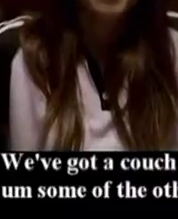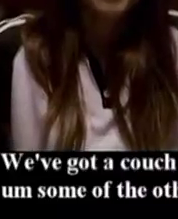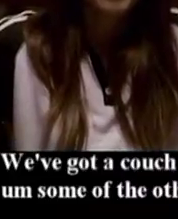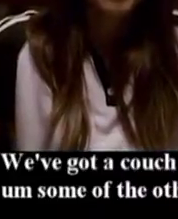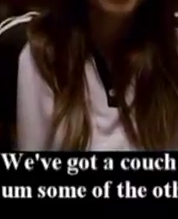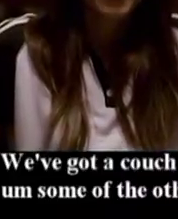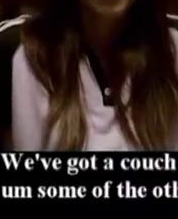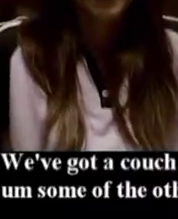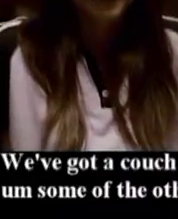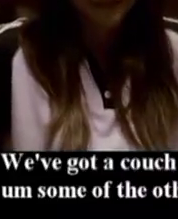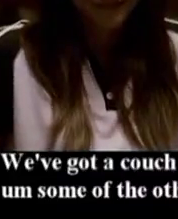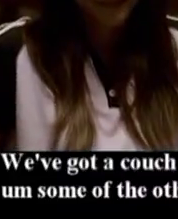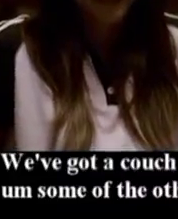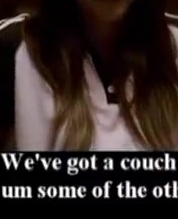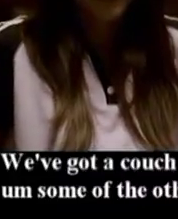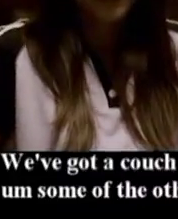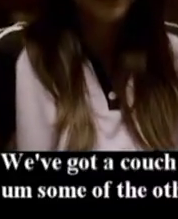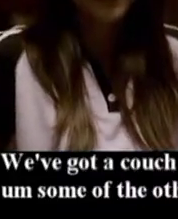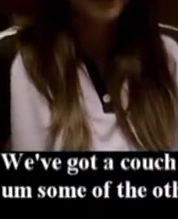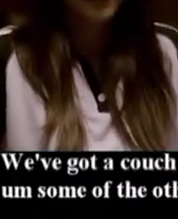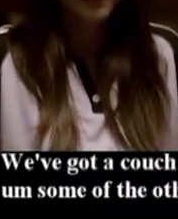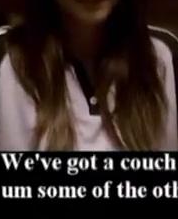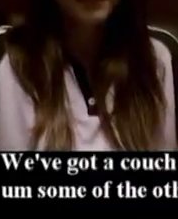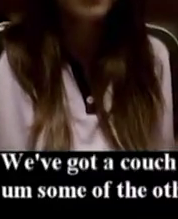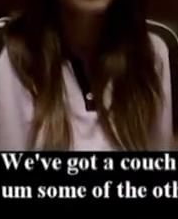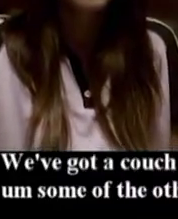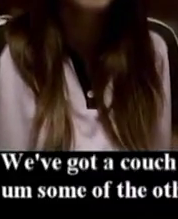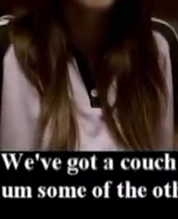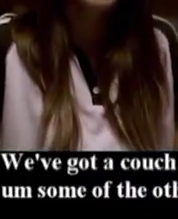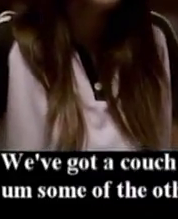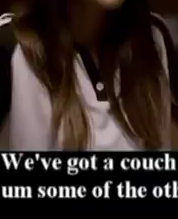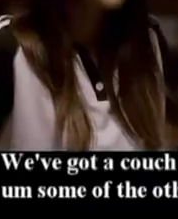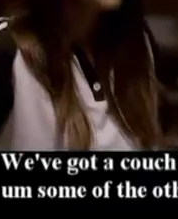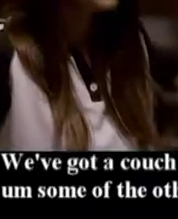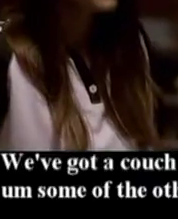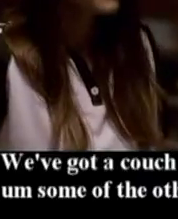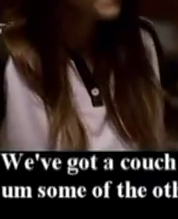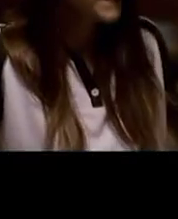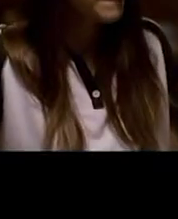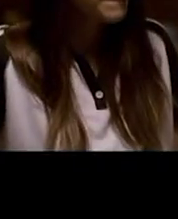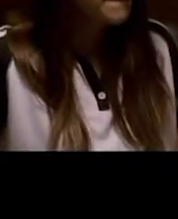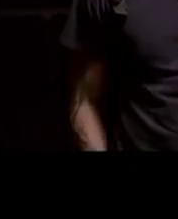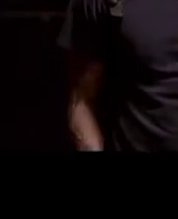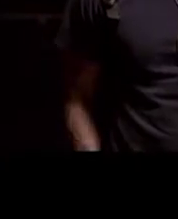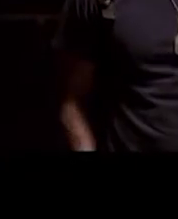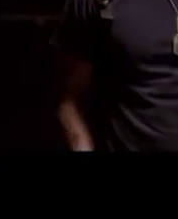if that doesn't work, I think some of the other guys are checking with their parents too.